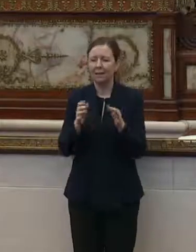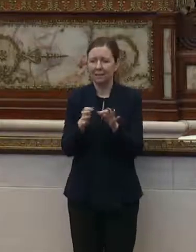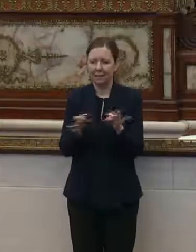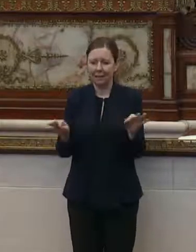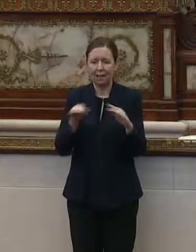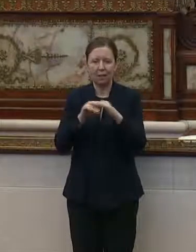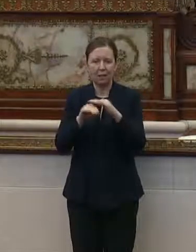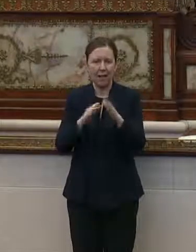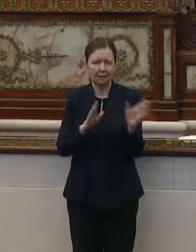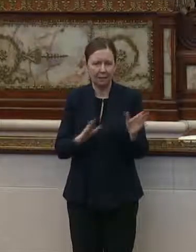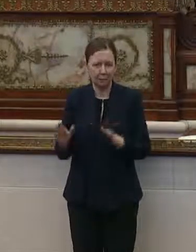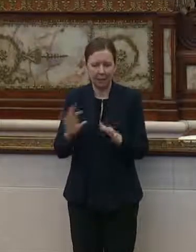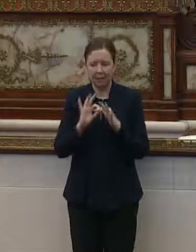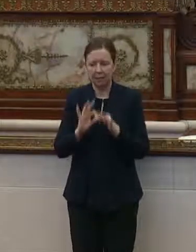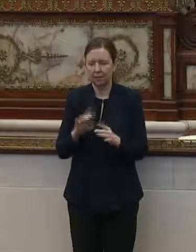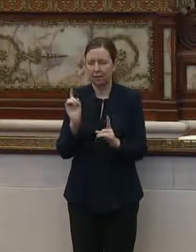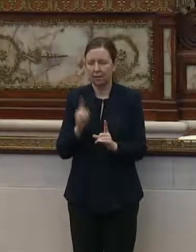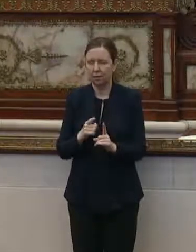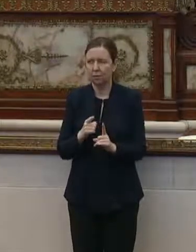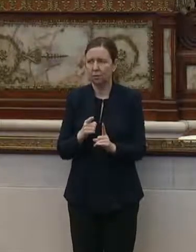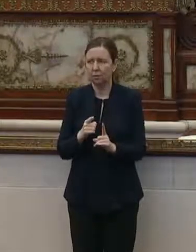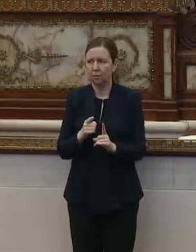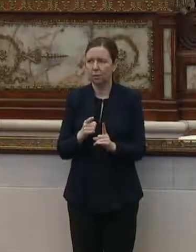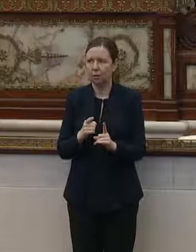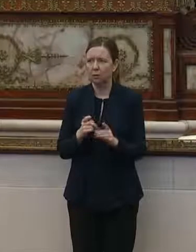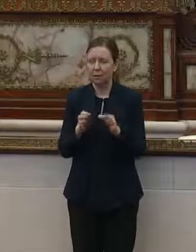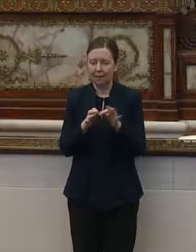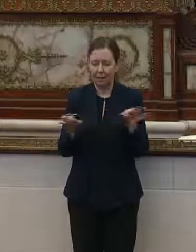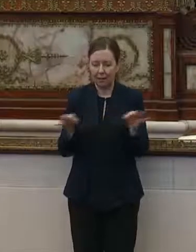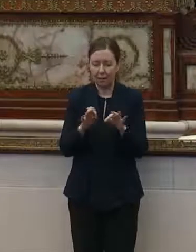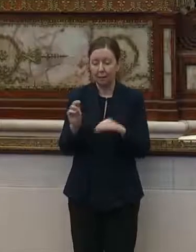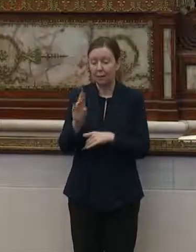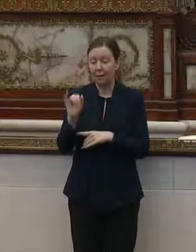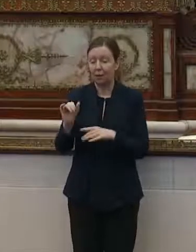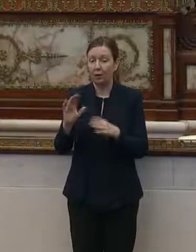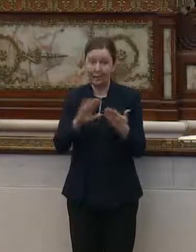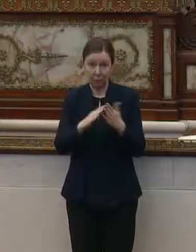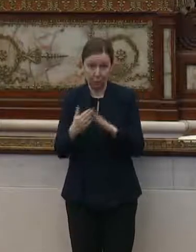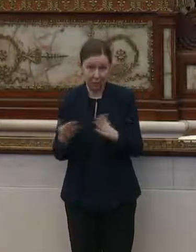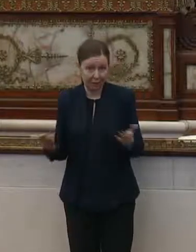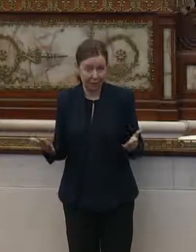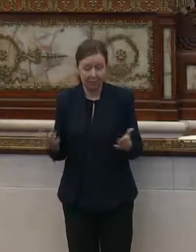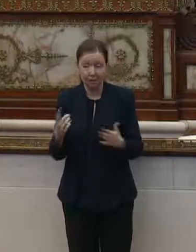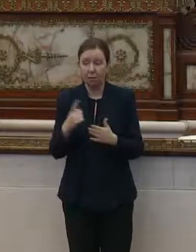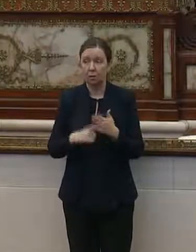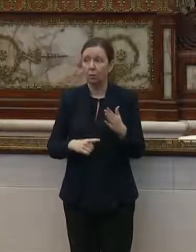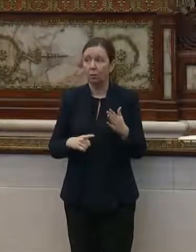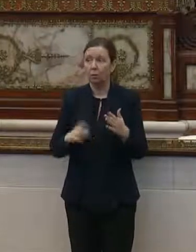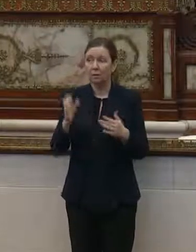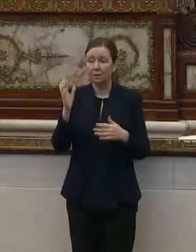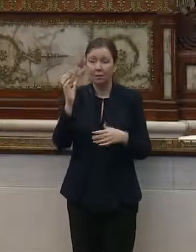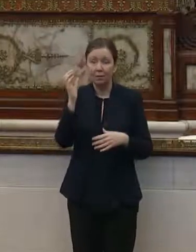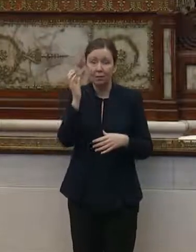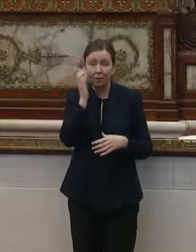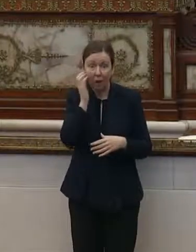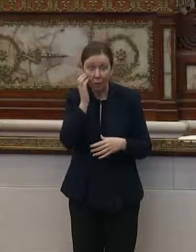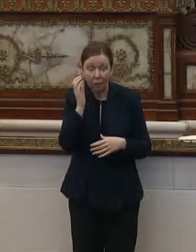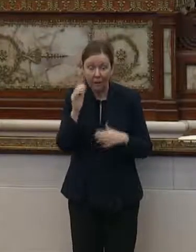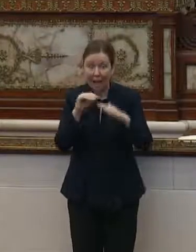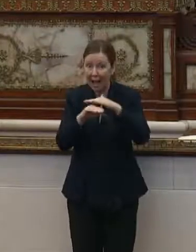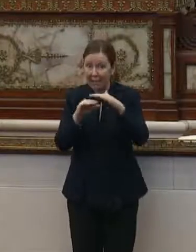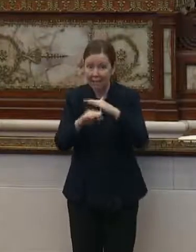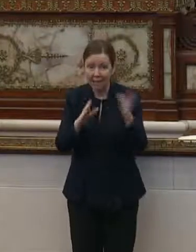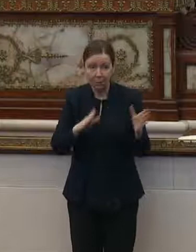access plan as it relates to language minority communities? What is the phone access plan as it relates to